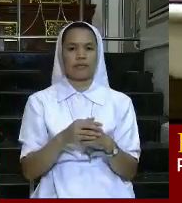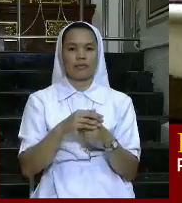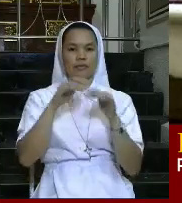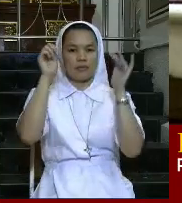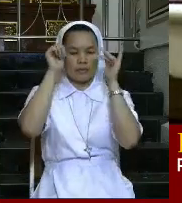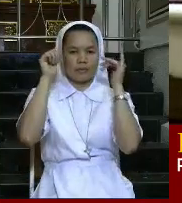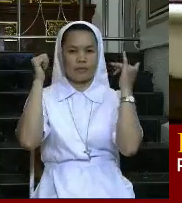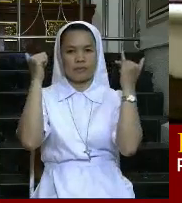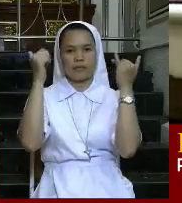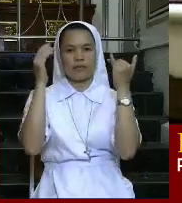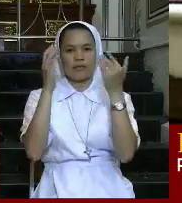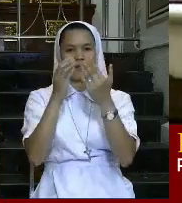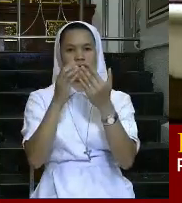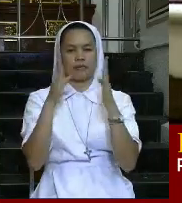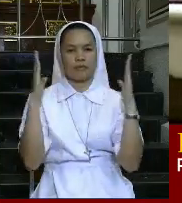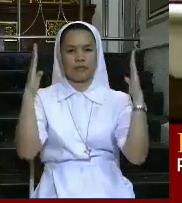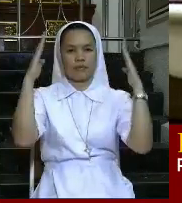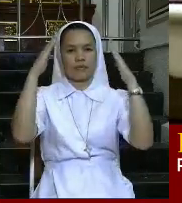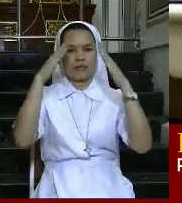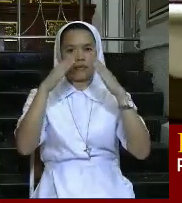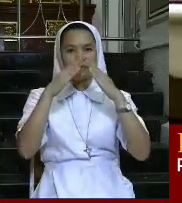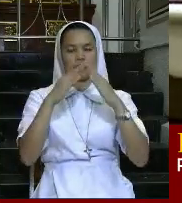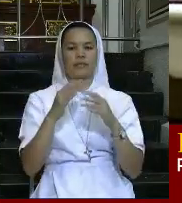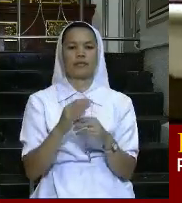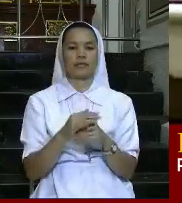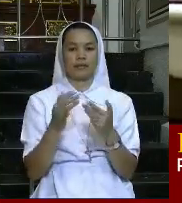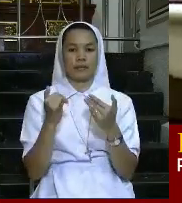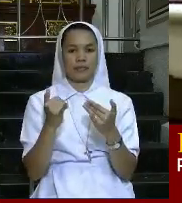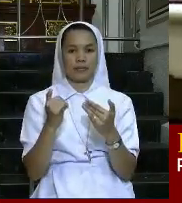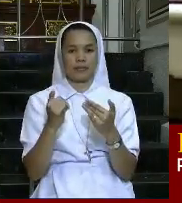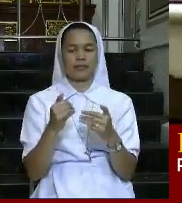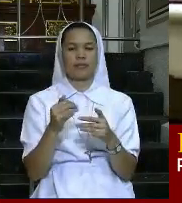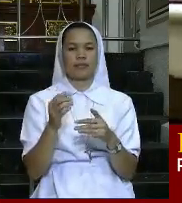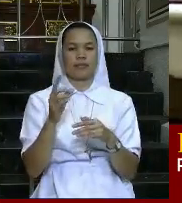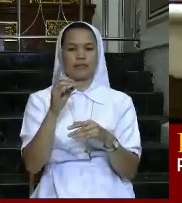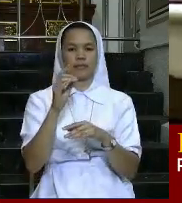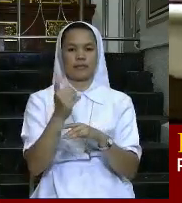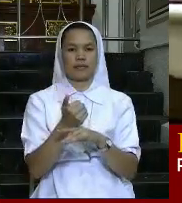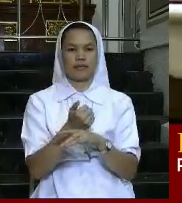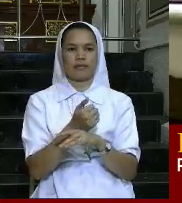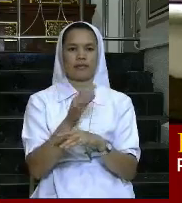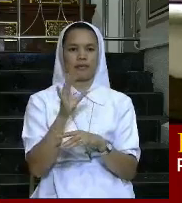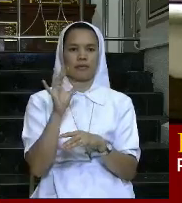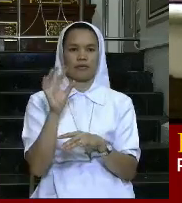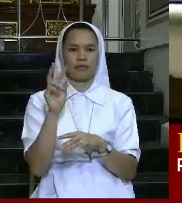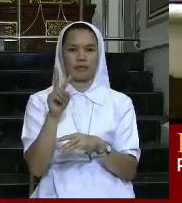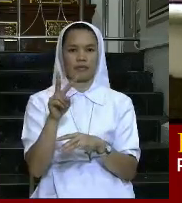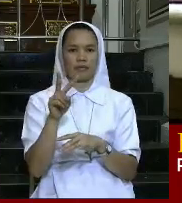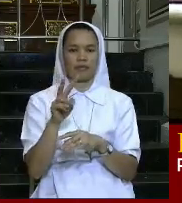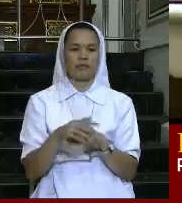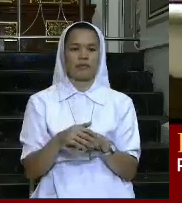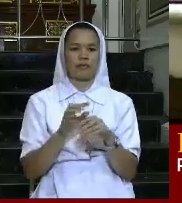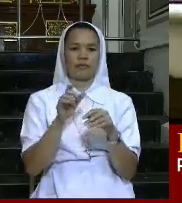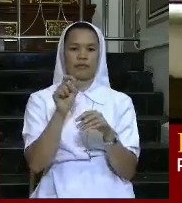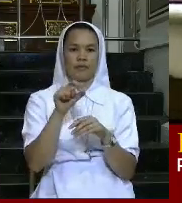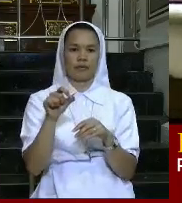Archbishop of Cáceres, April 2, 2020.